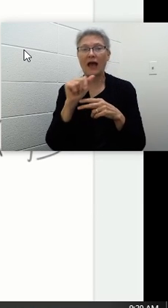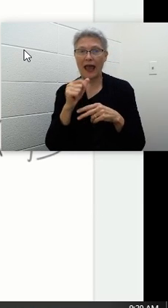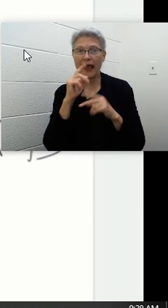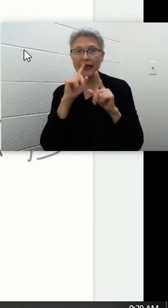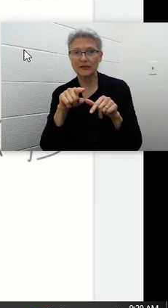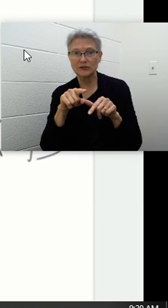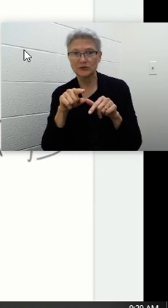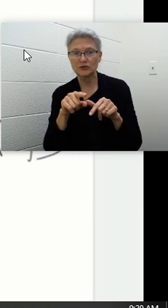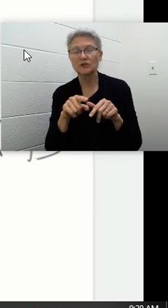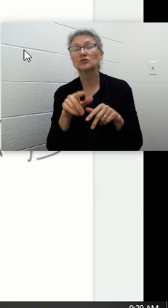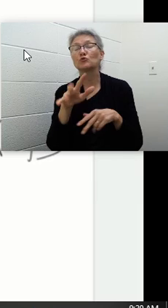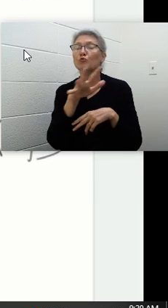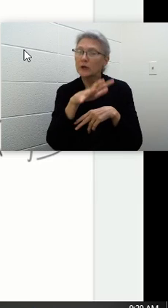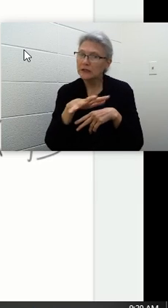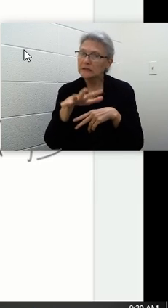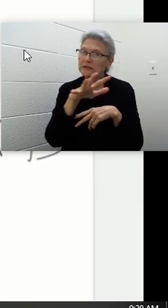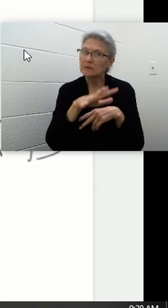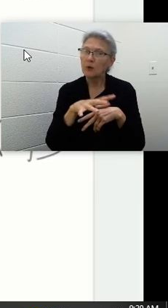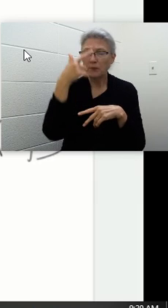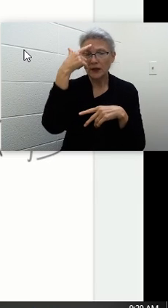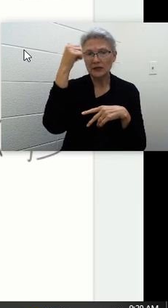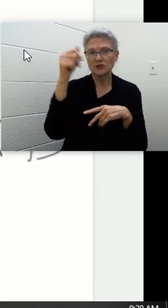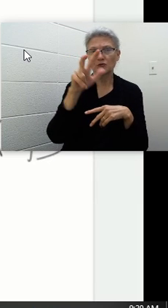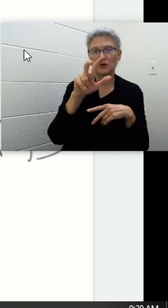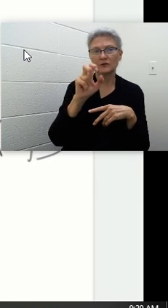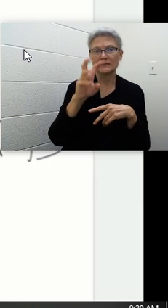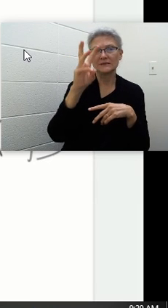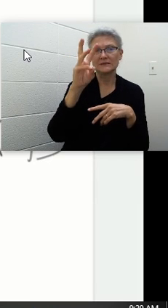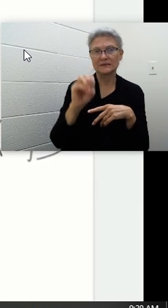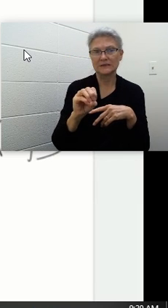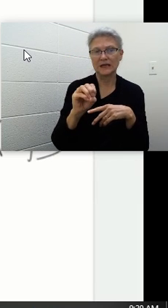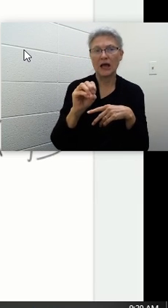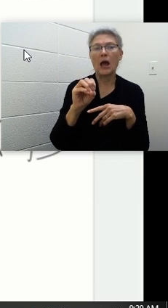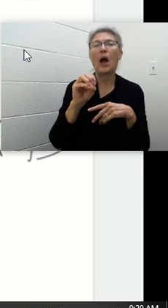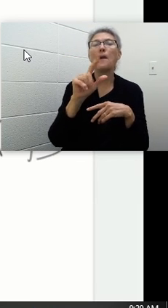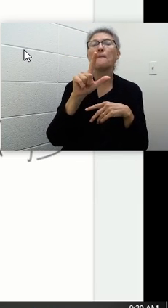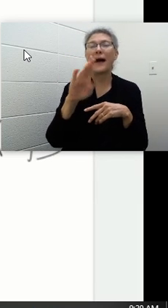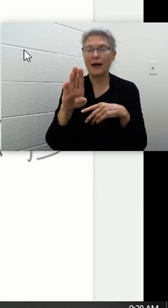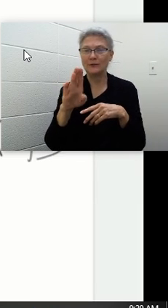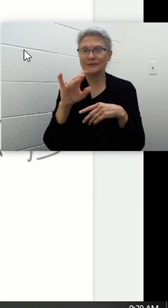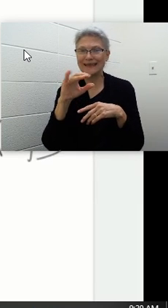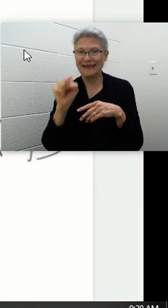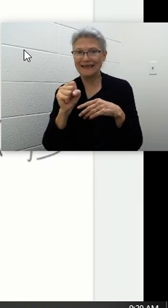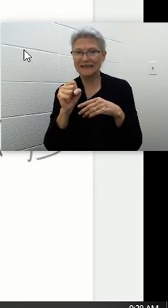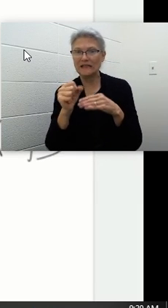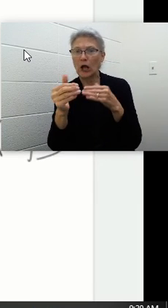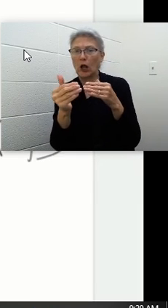is reasonable because 360 pounds